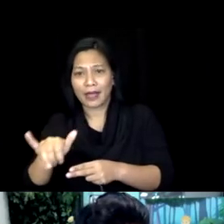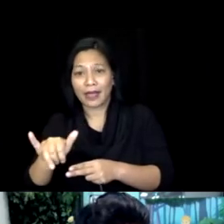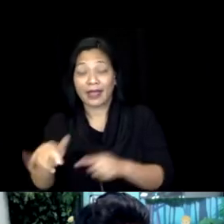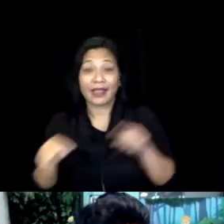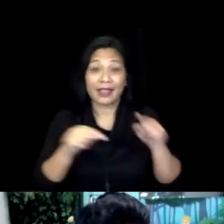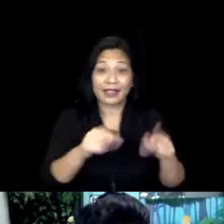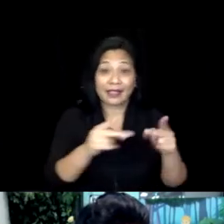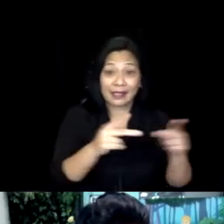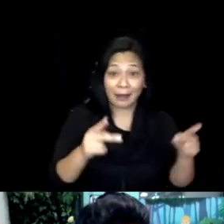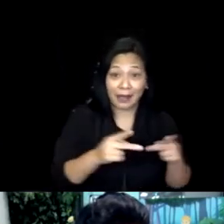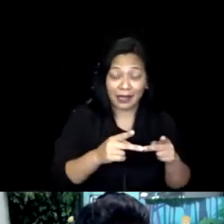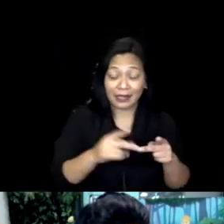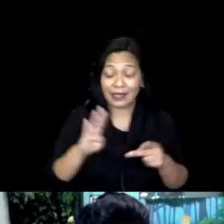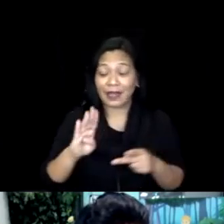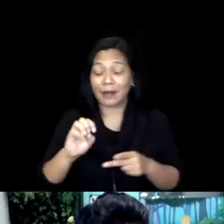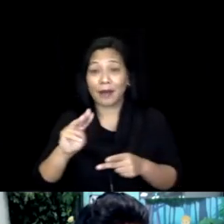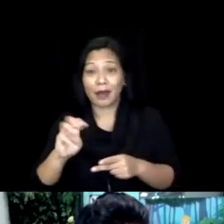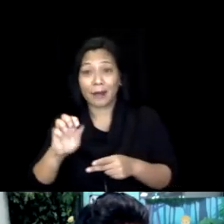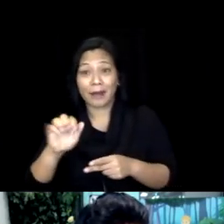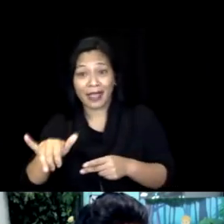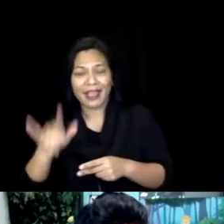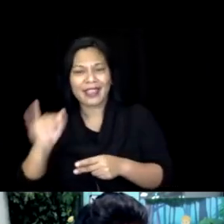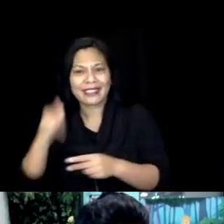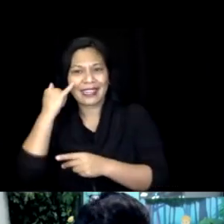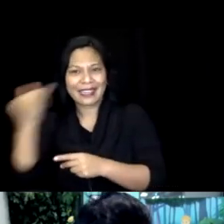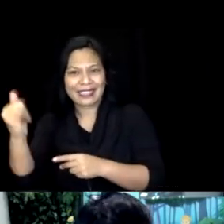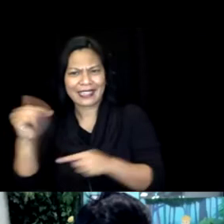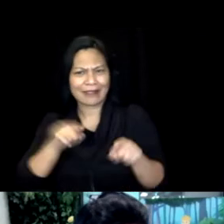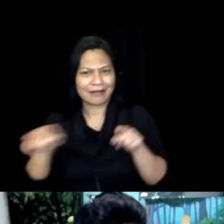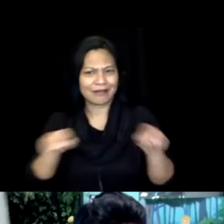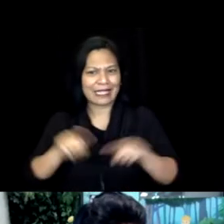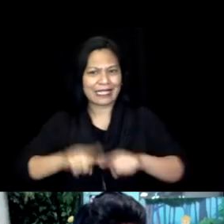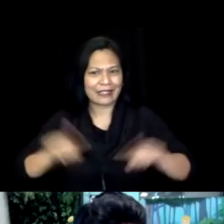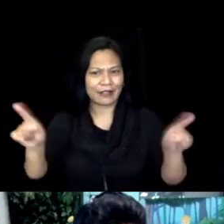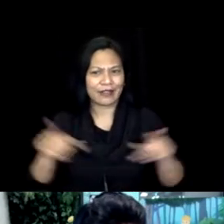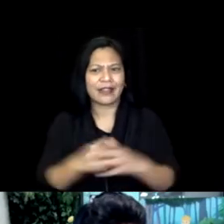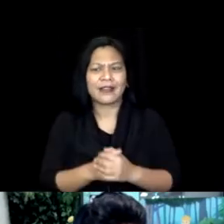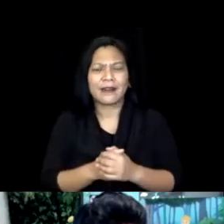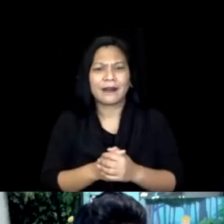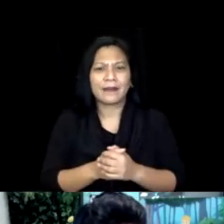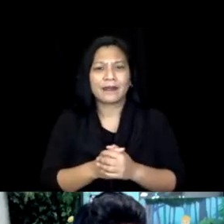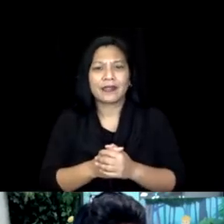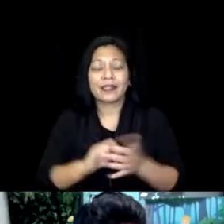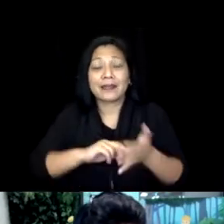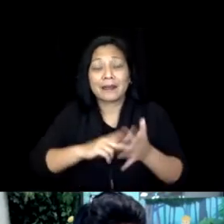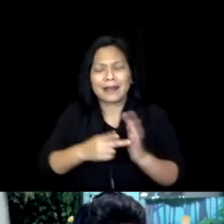idea. And this notion of the stories we tell